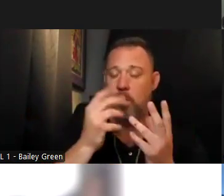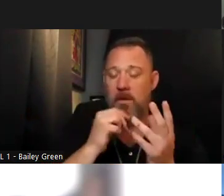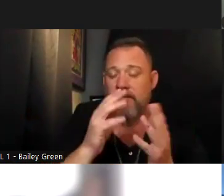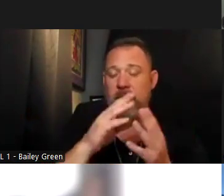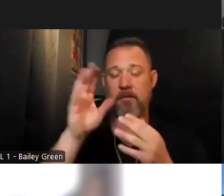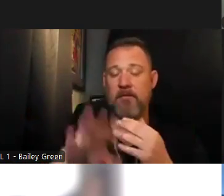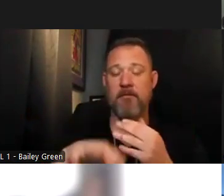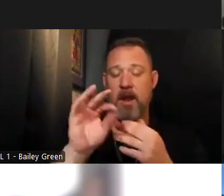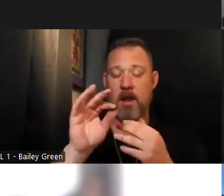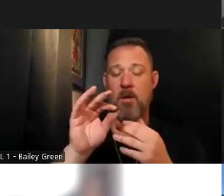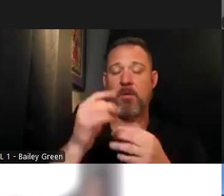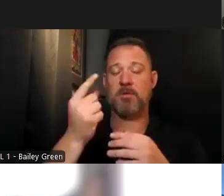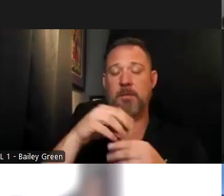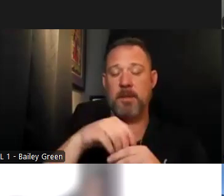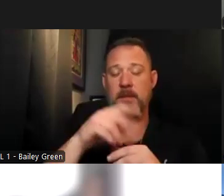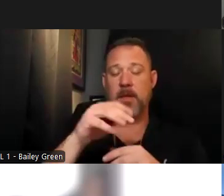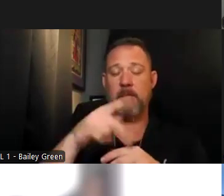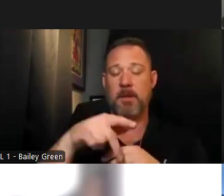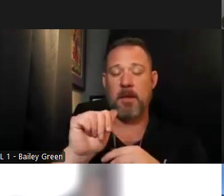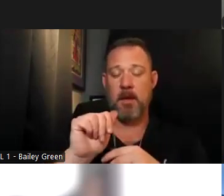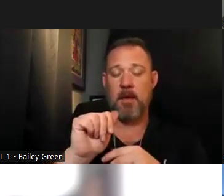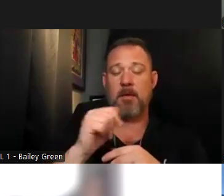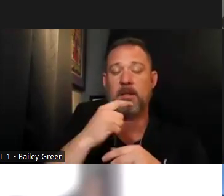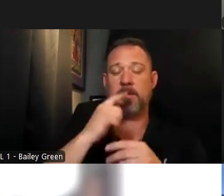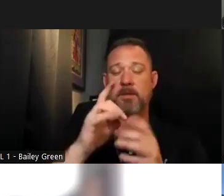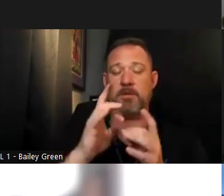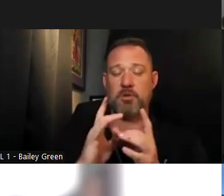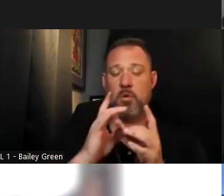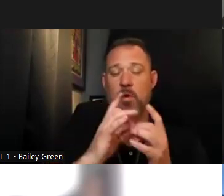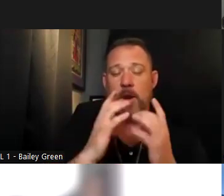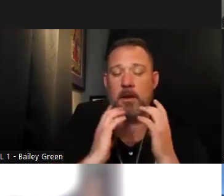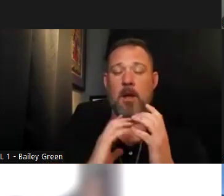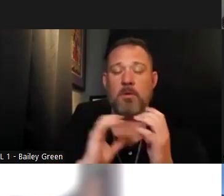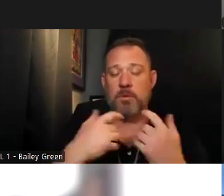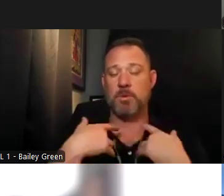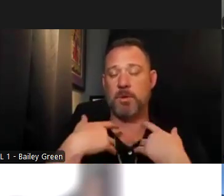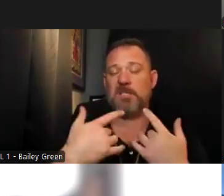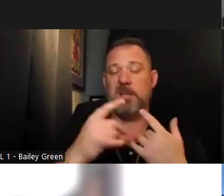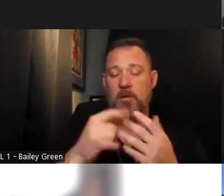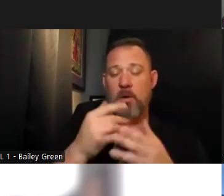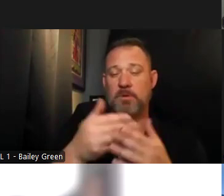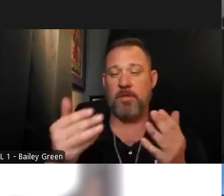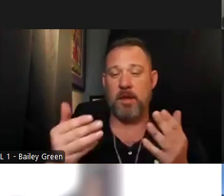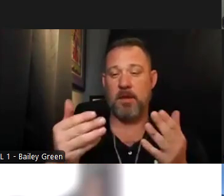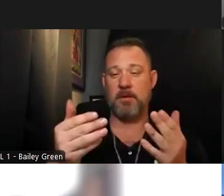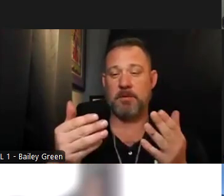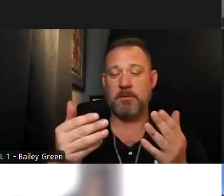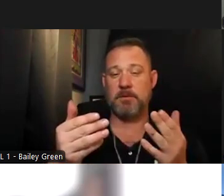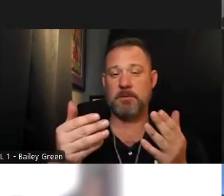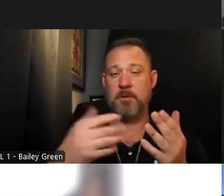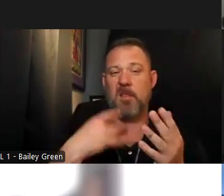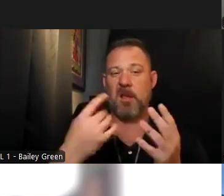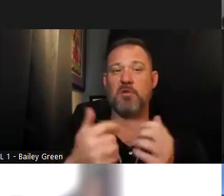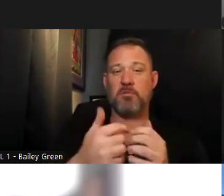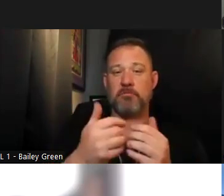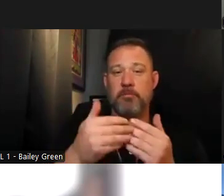it, that there's something in the master plan that says that this coordinating council is supposed to consider those things. So I would like to put those